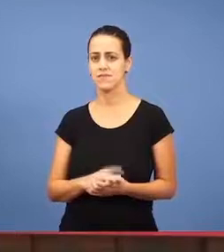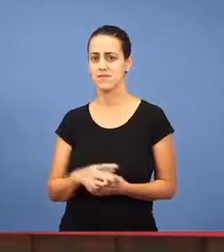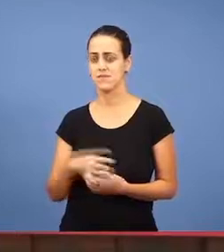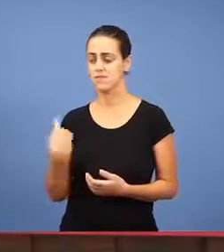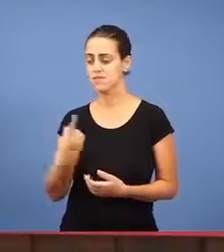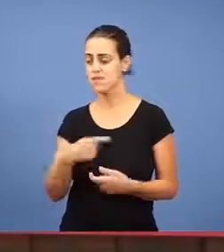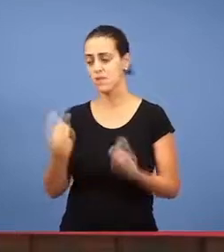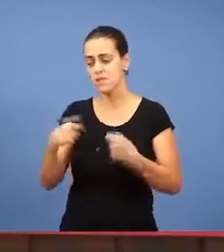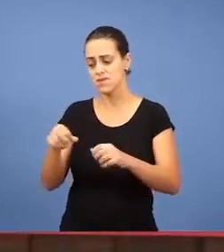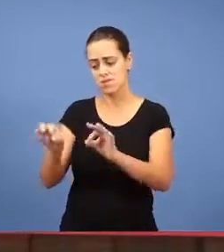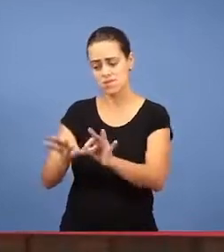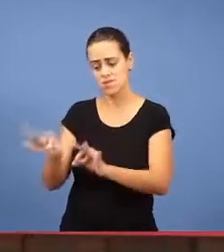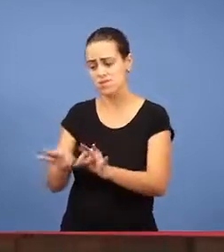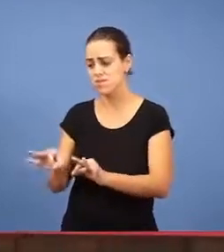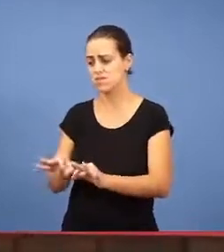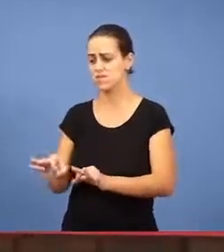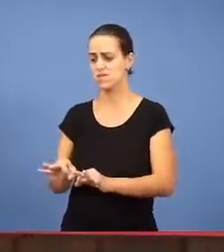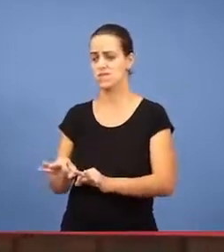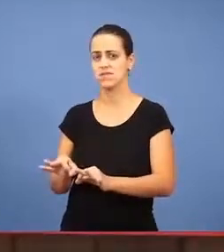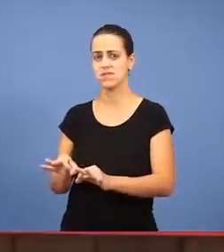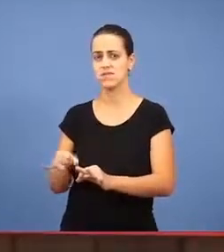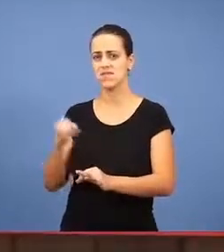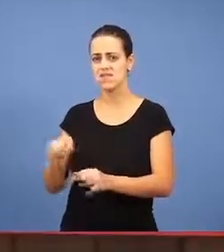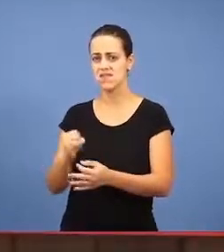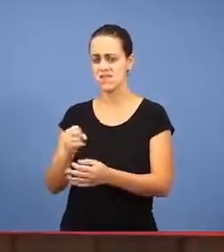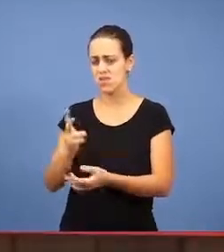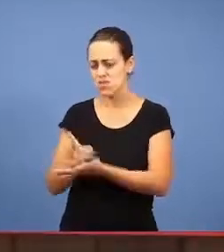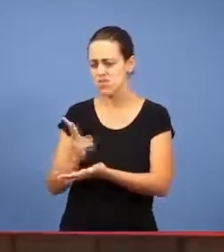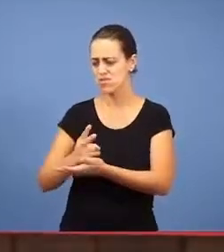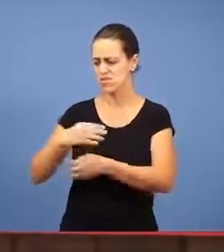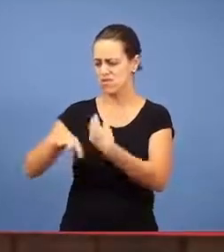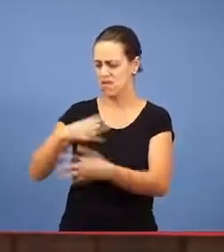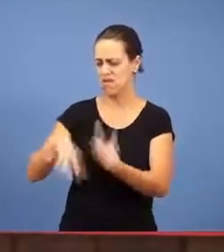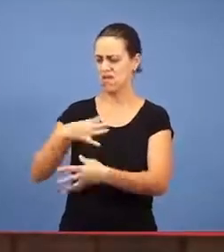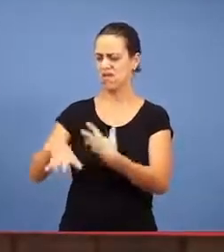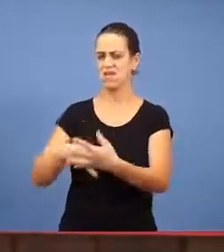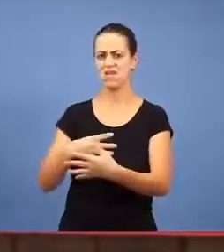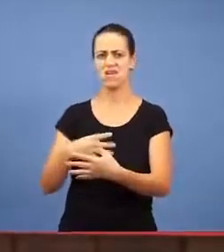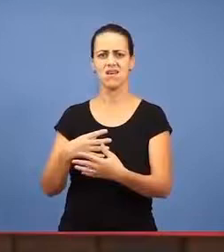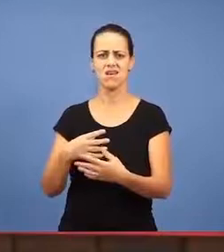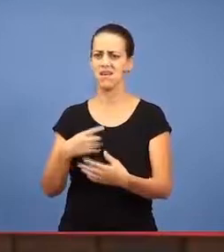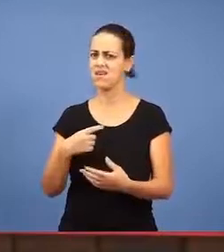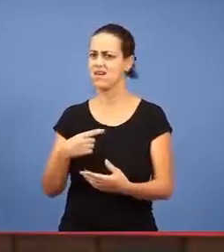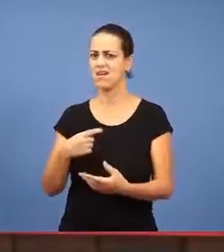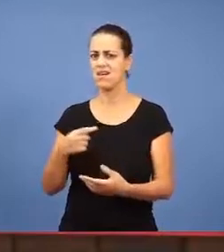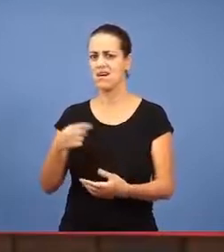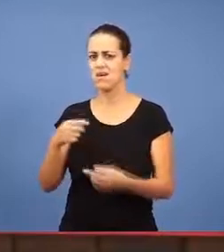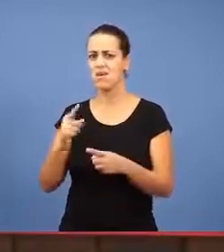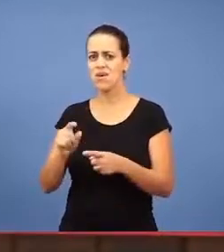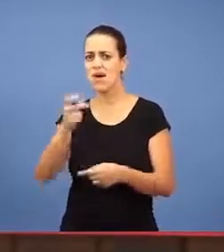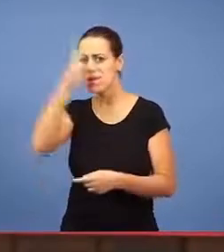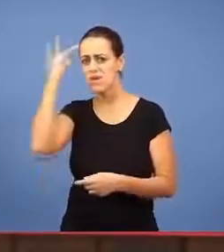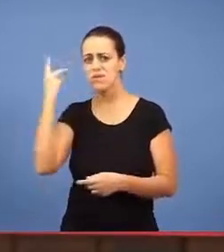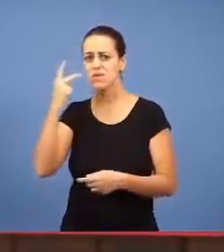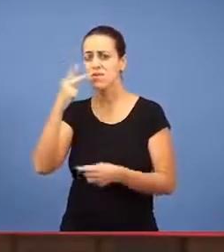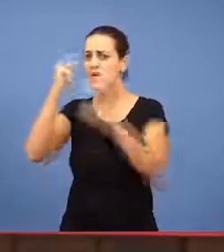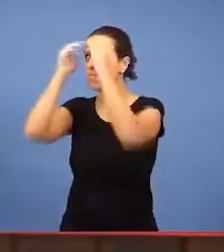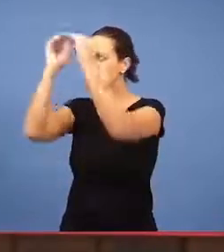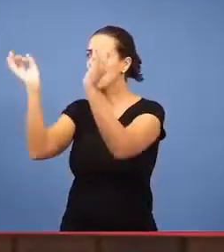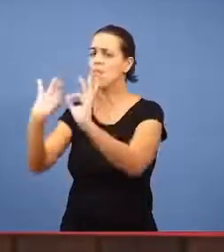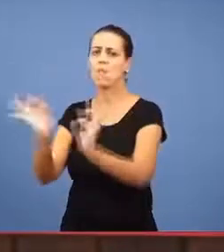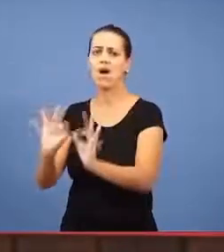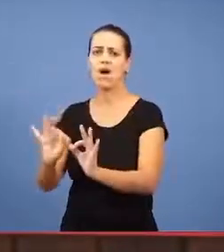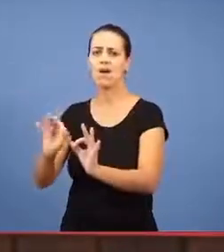if you don't have the means to discipline a people in order to have spiritual gift, in order to hear the voice of God, so